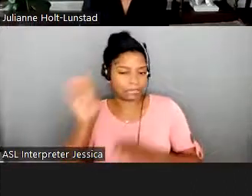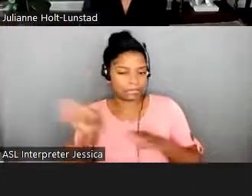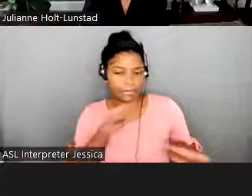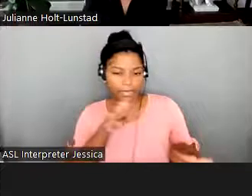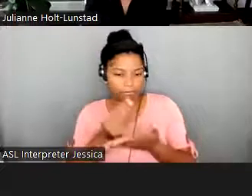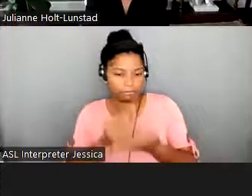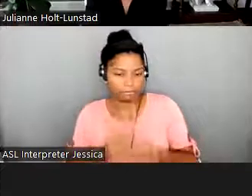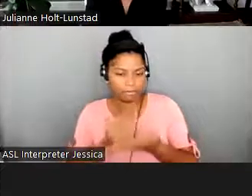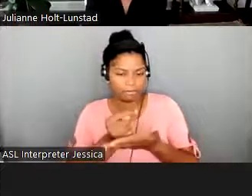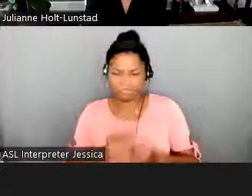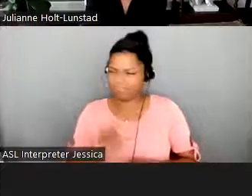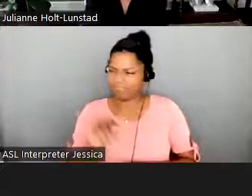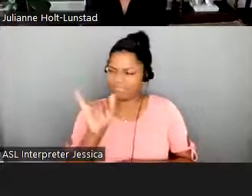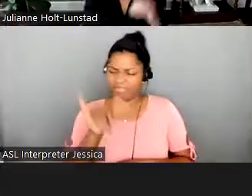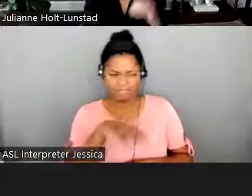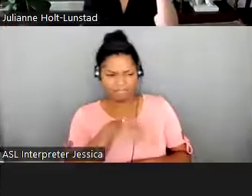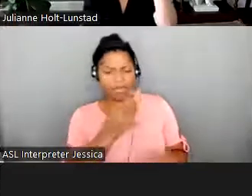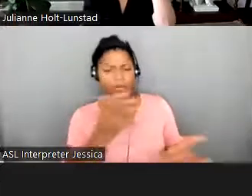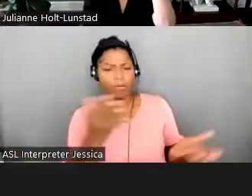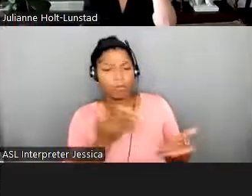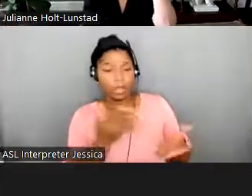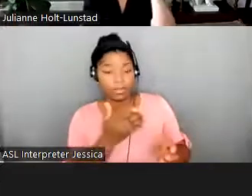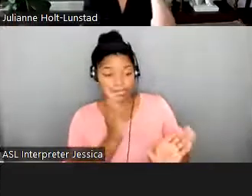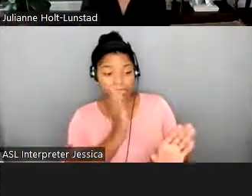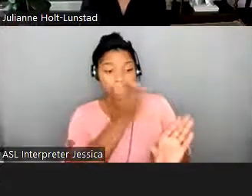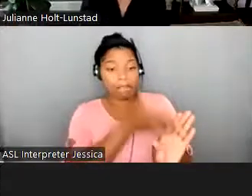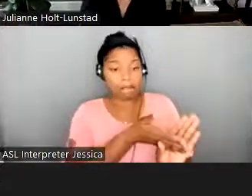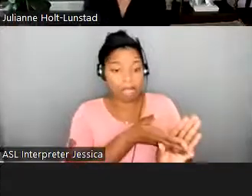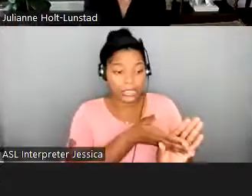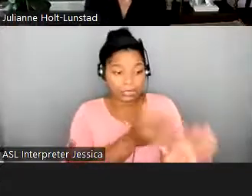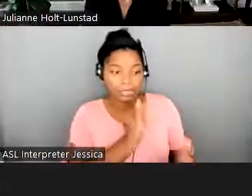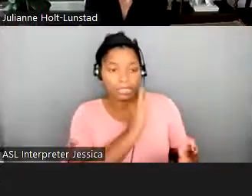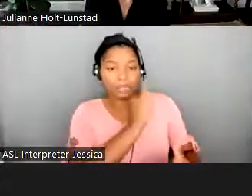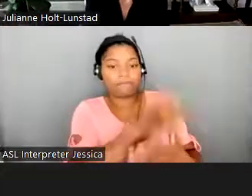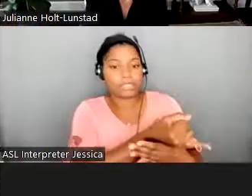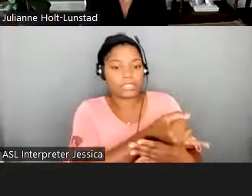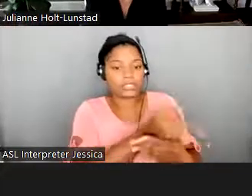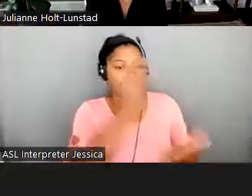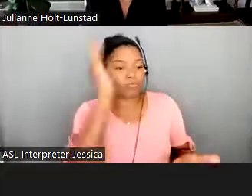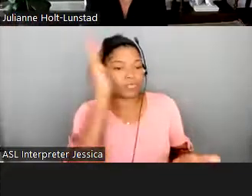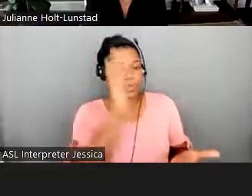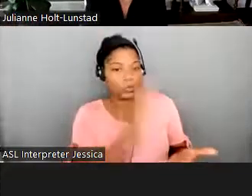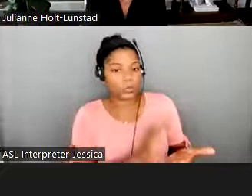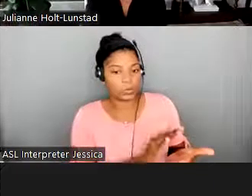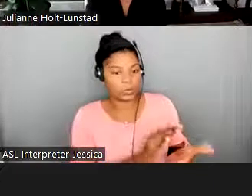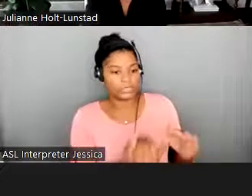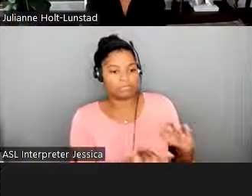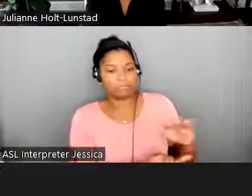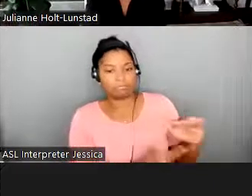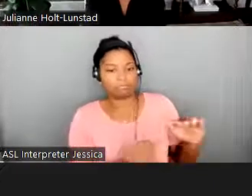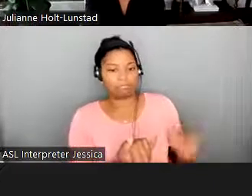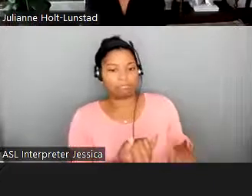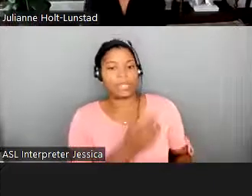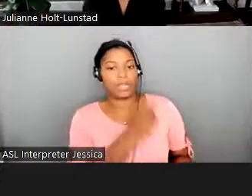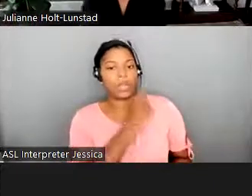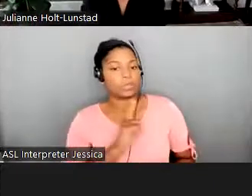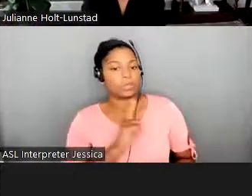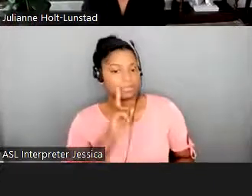meta-analysis found was that these psychological interventions significantly reduced loneliness compared to control